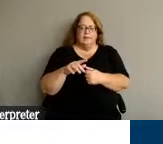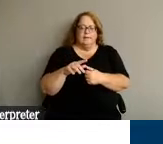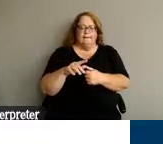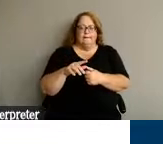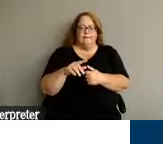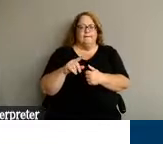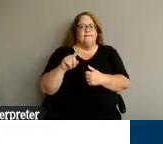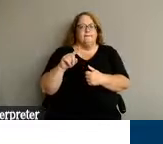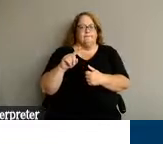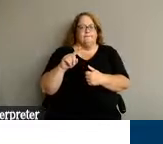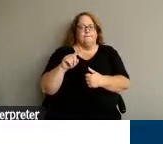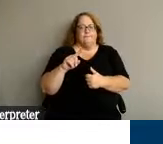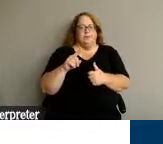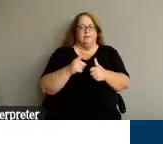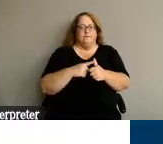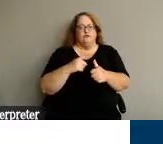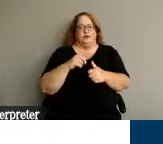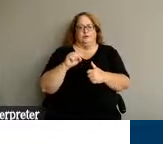down somewhat.